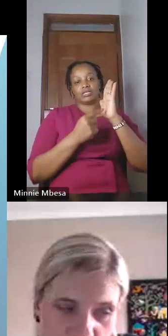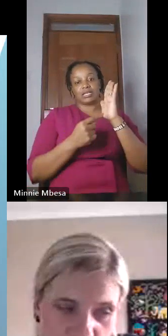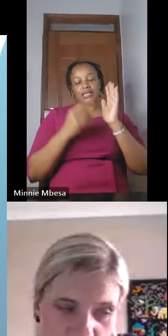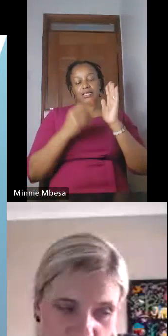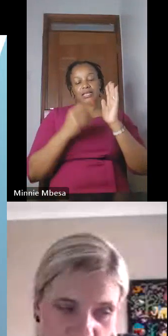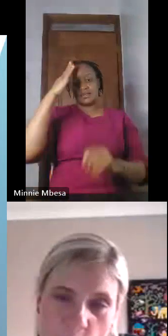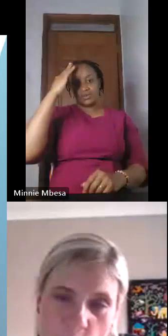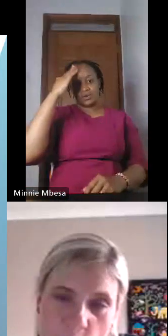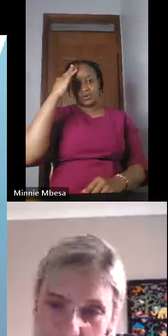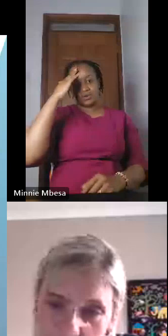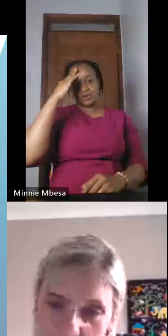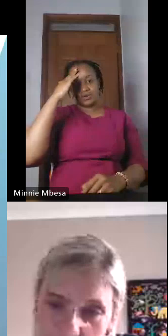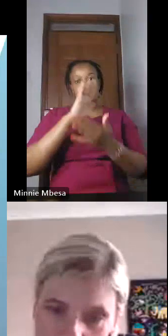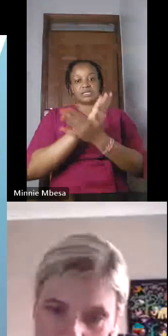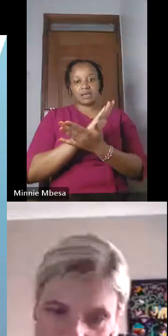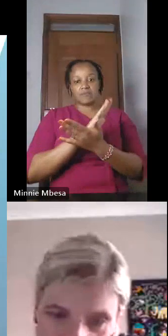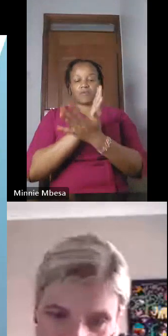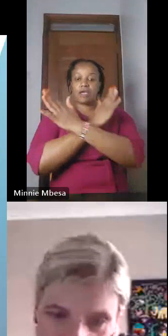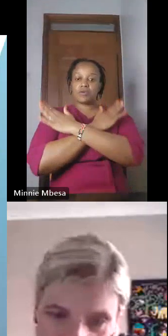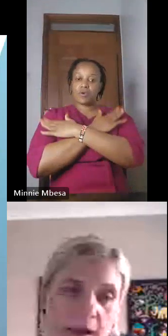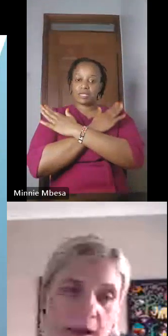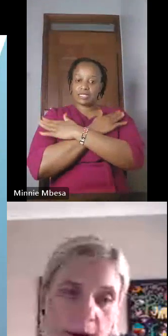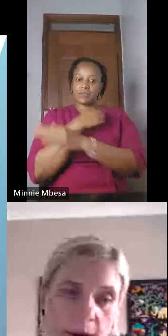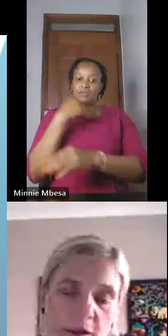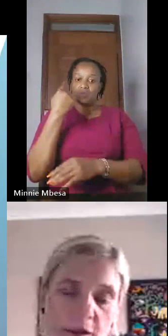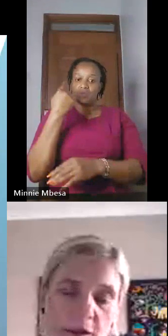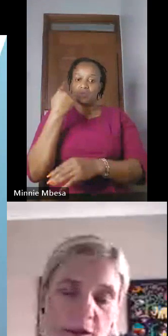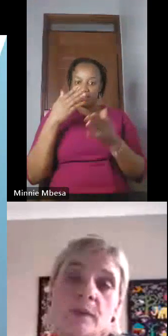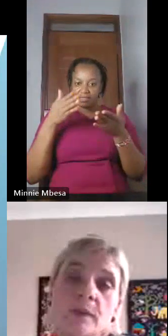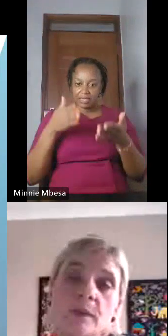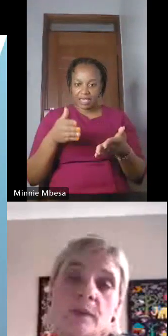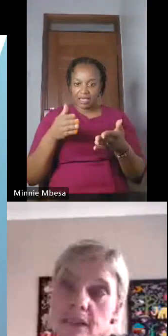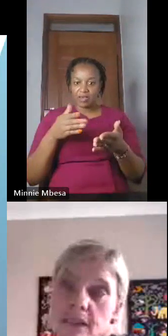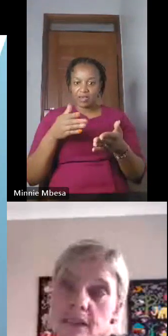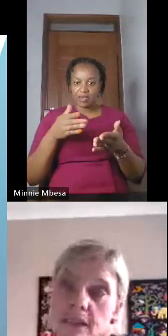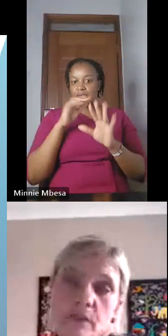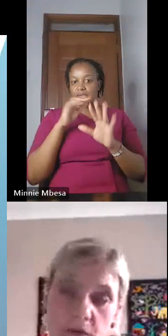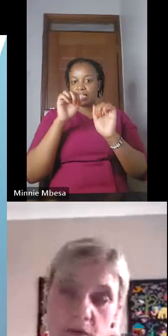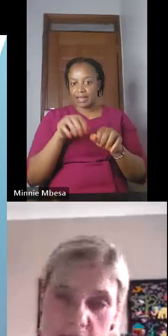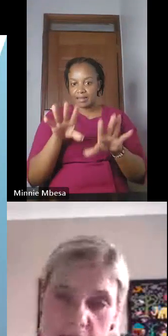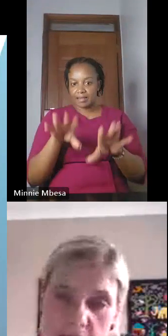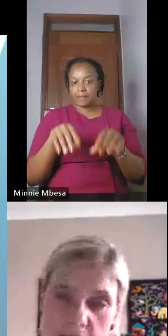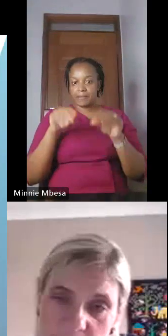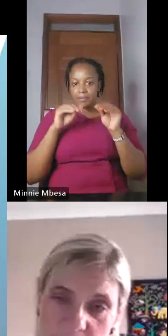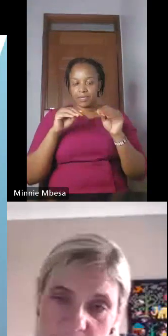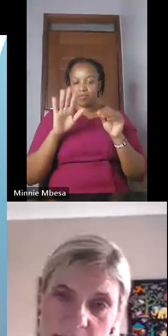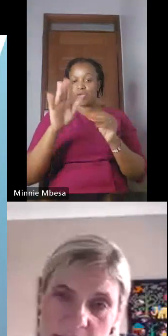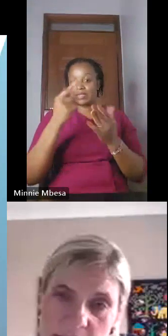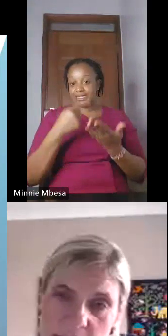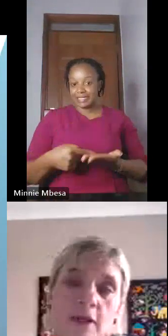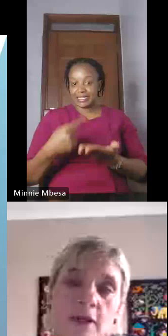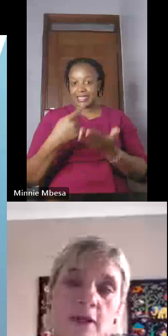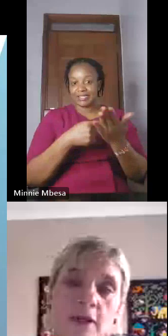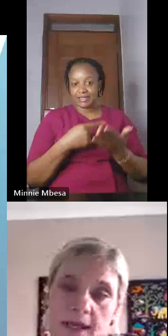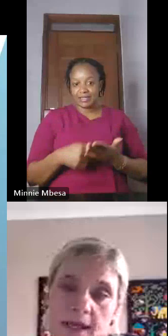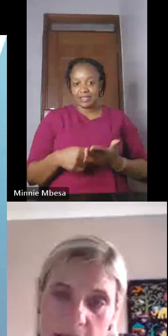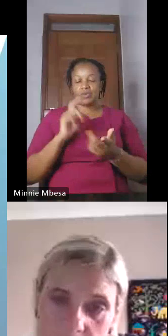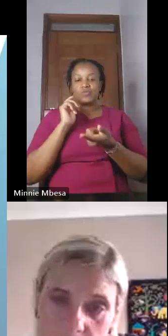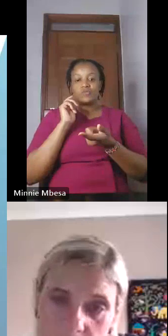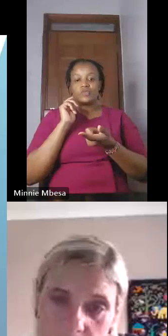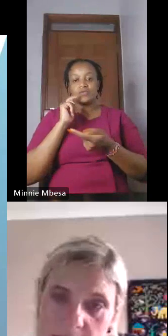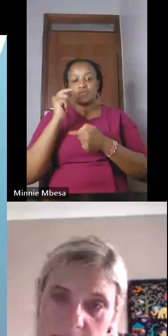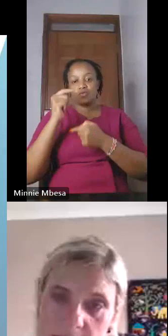colleagues on this call that will take up your discussion so that we continue to review the eligibility criteria to